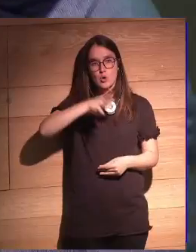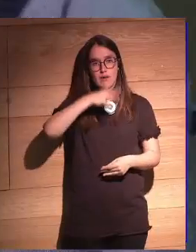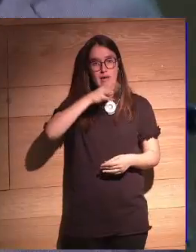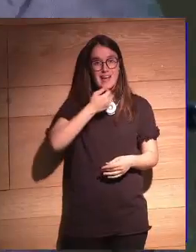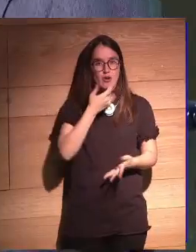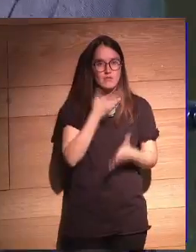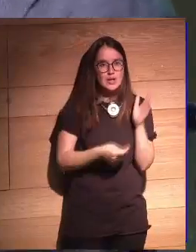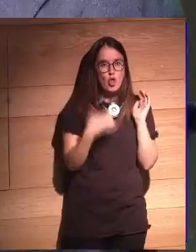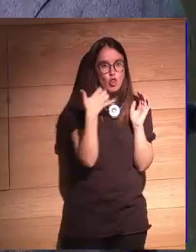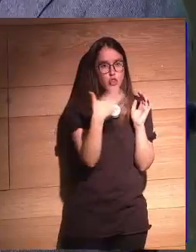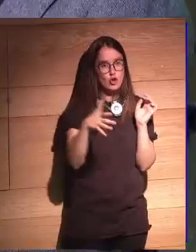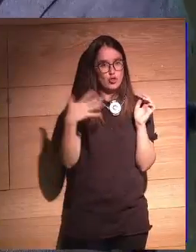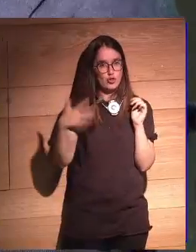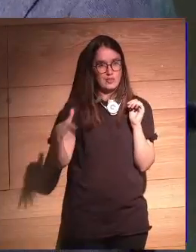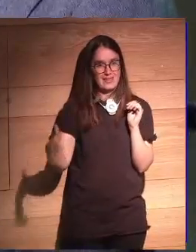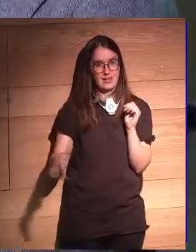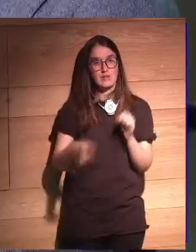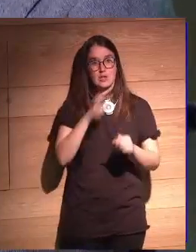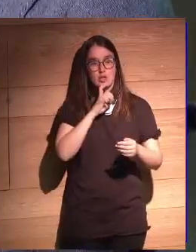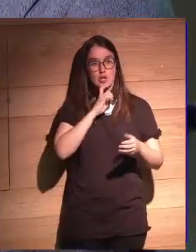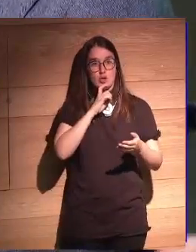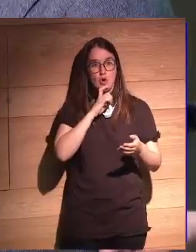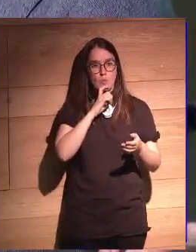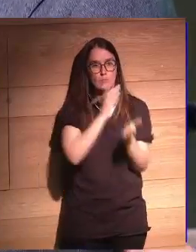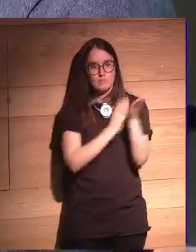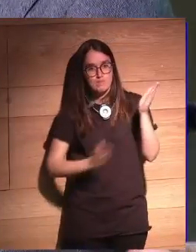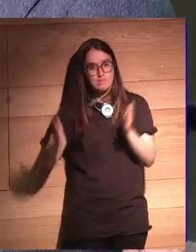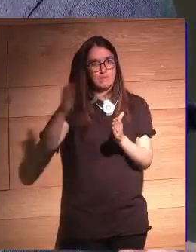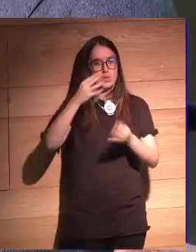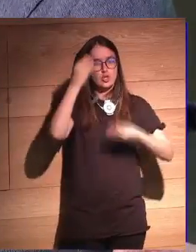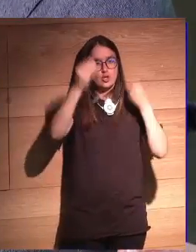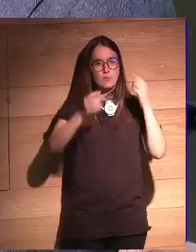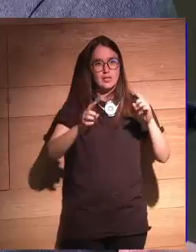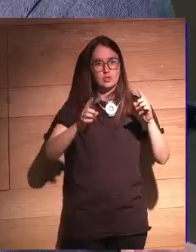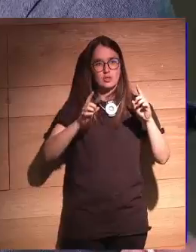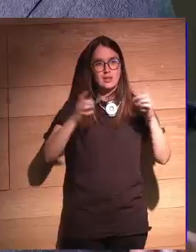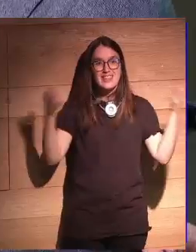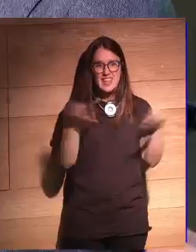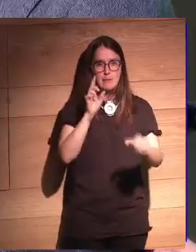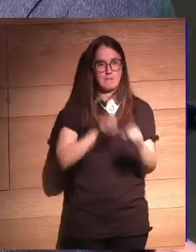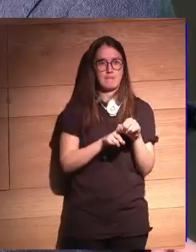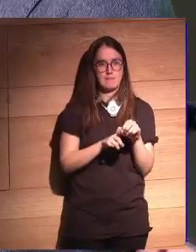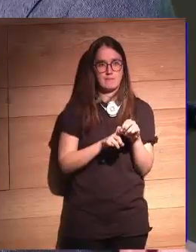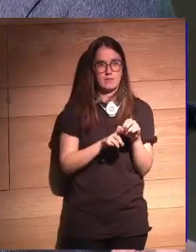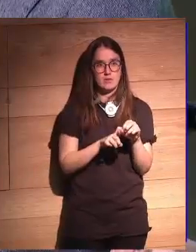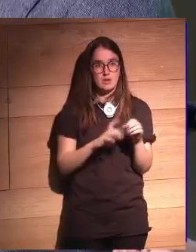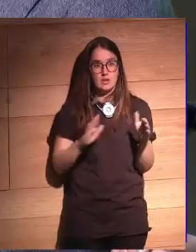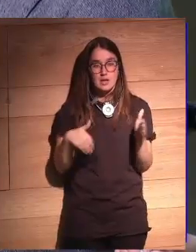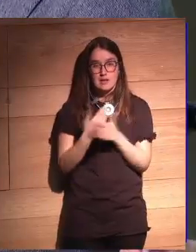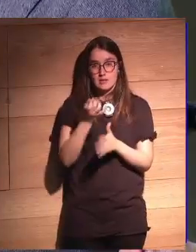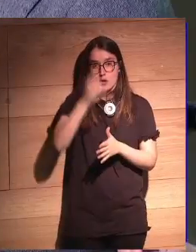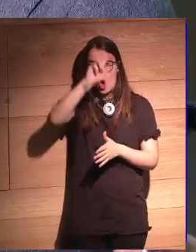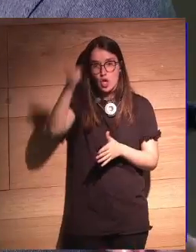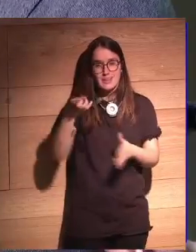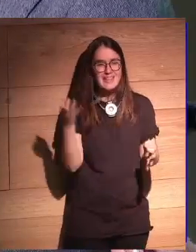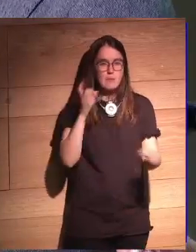need to reflect on why did we do this wrongly and how we could refocus it. But I don't think it's an option